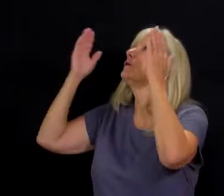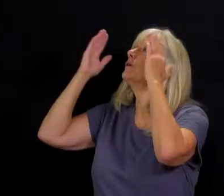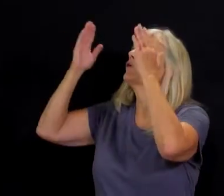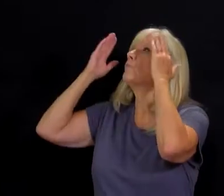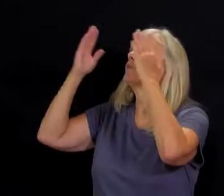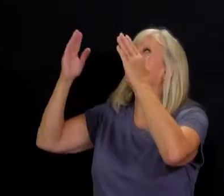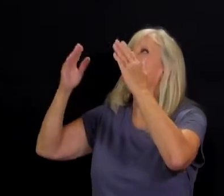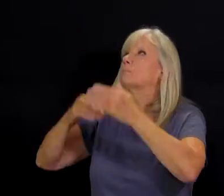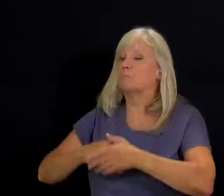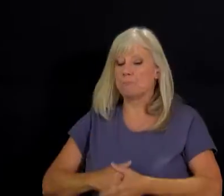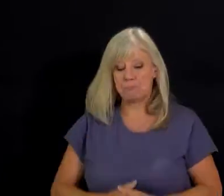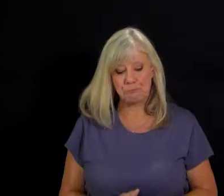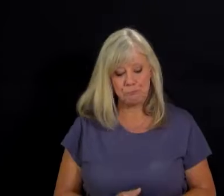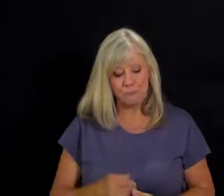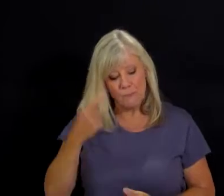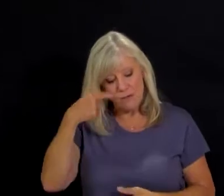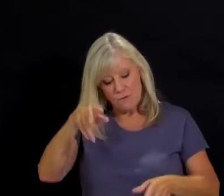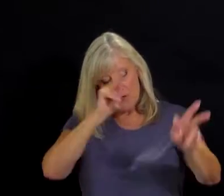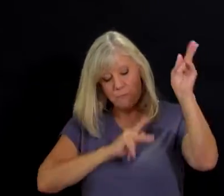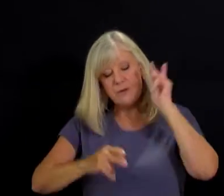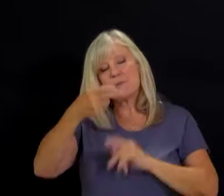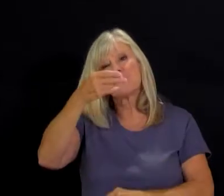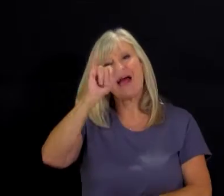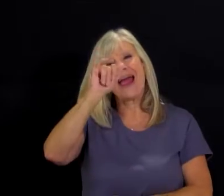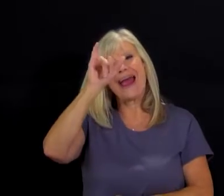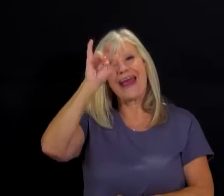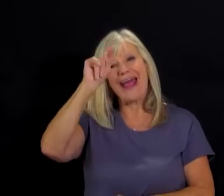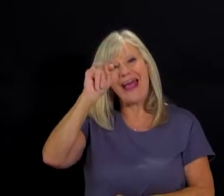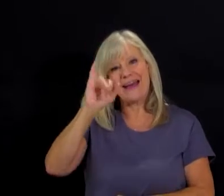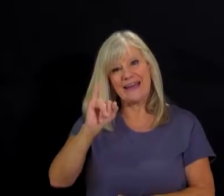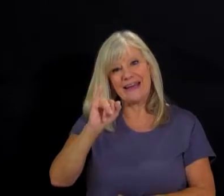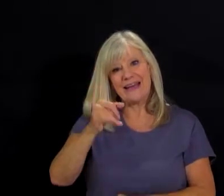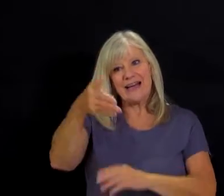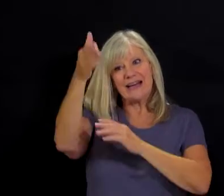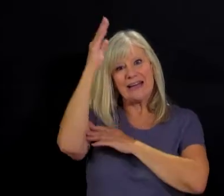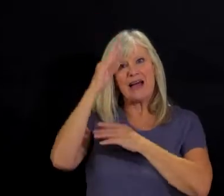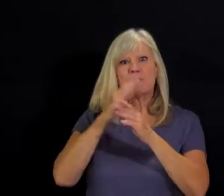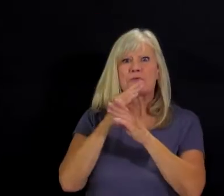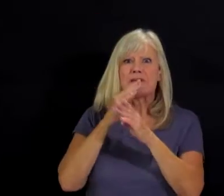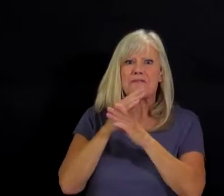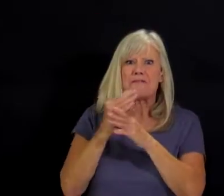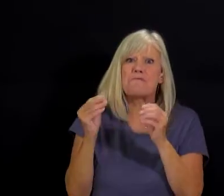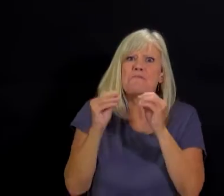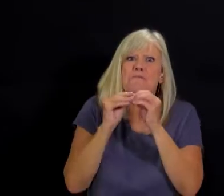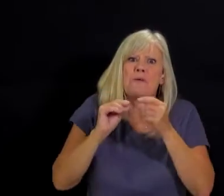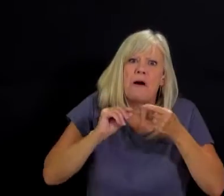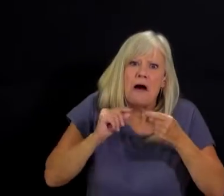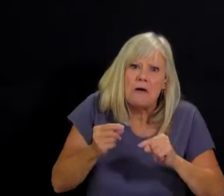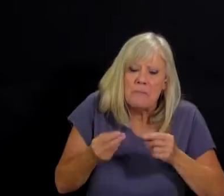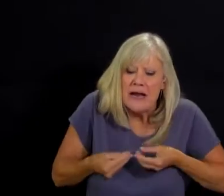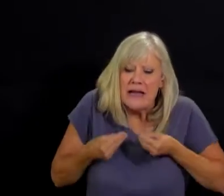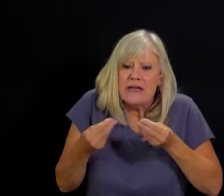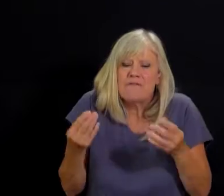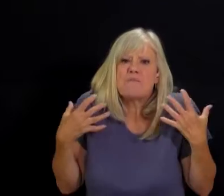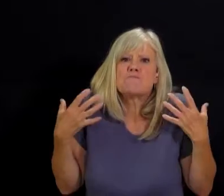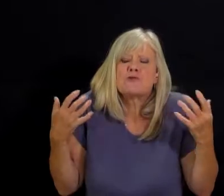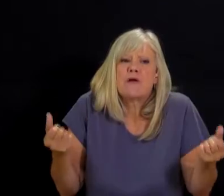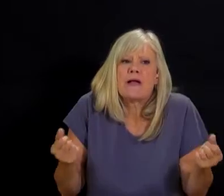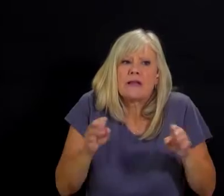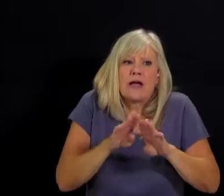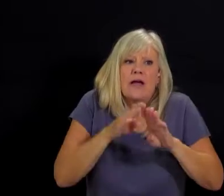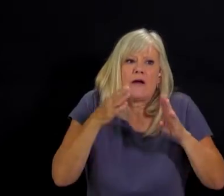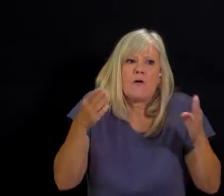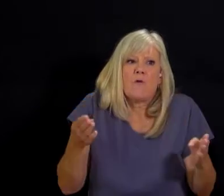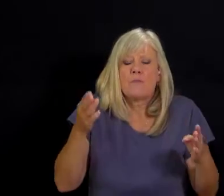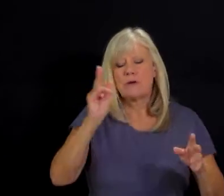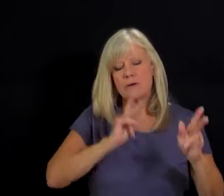our prayer. For the people of Haiti, that God will protect them from further harm, give them strength, and open the hearts of many